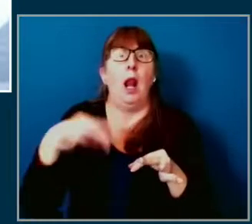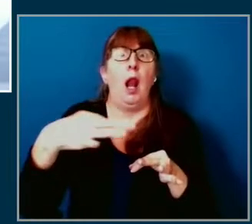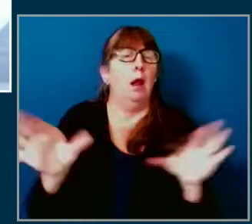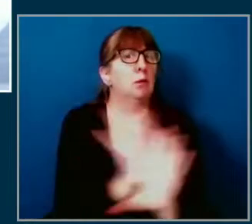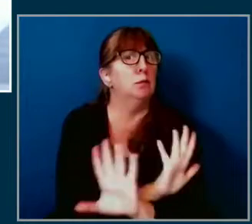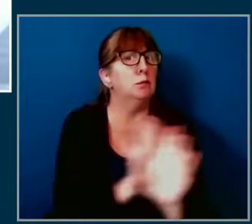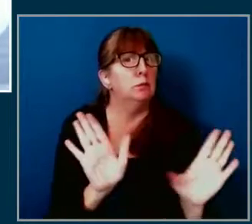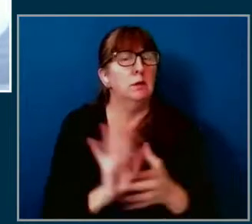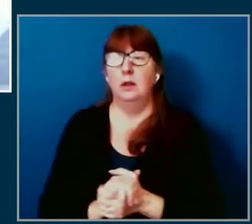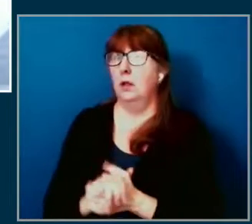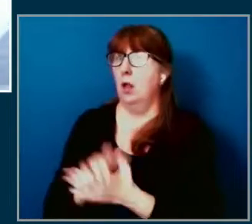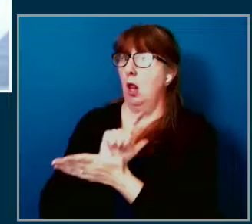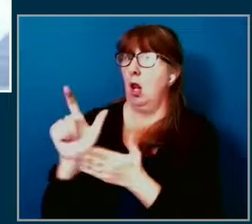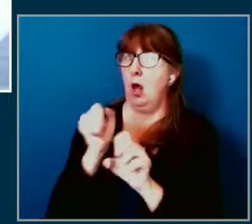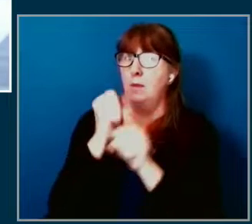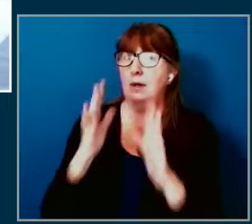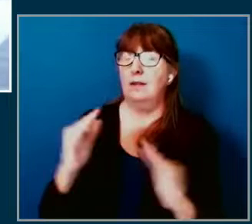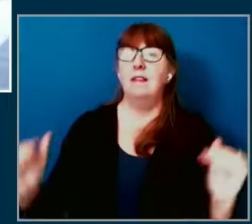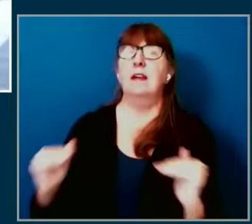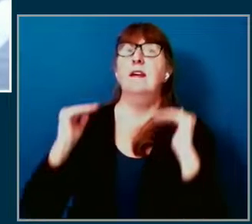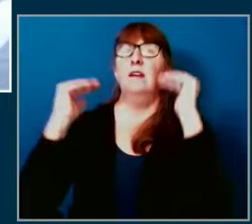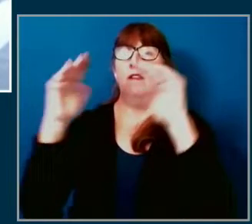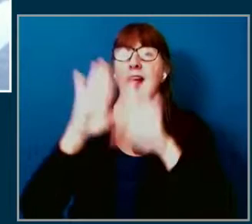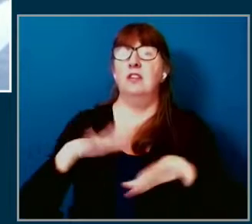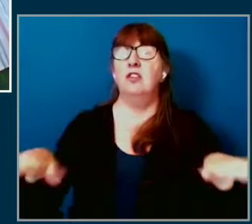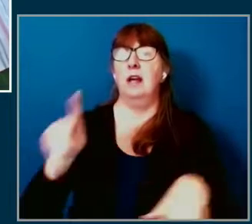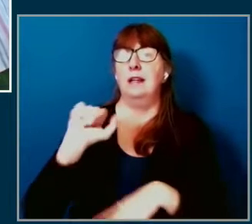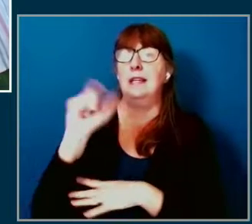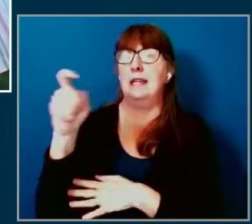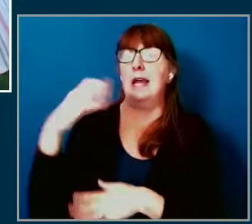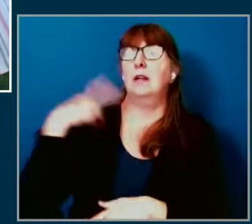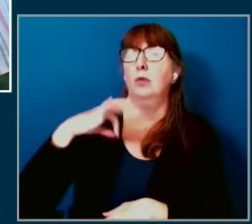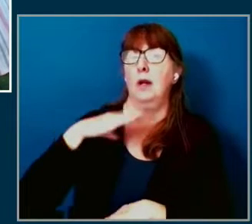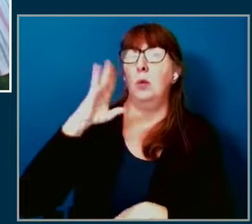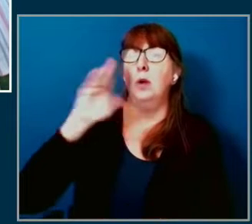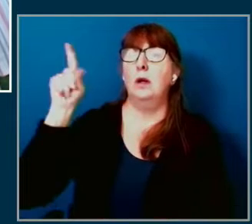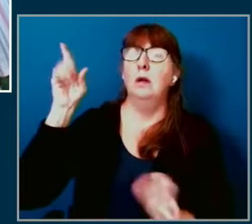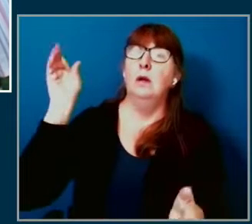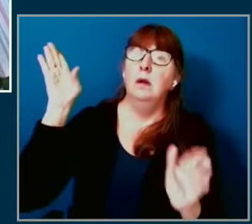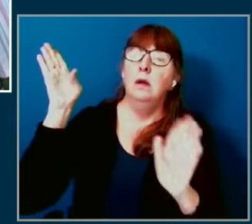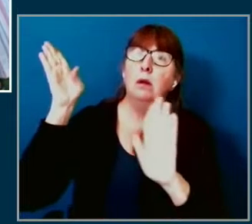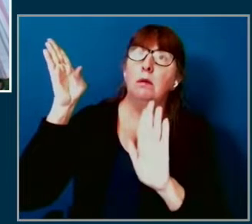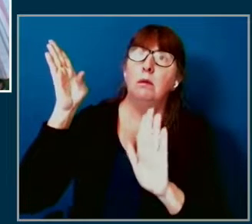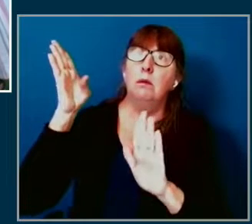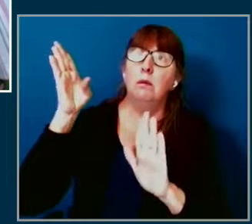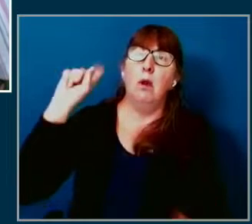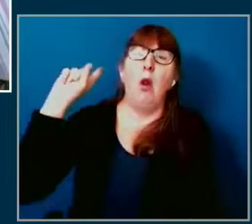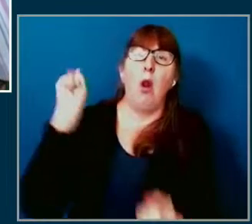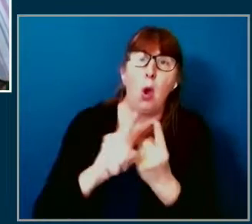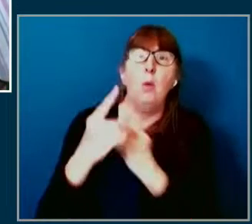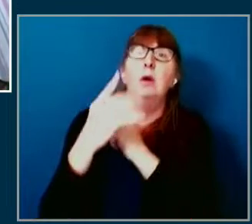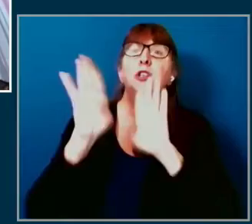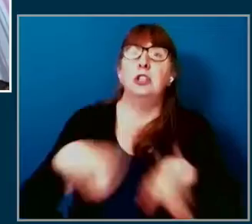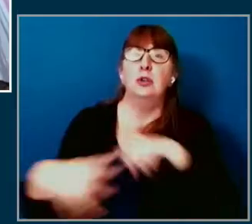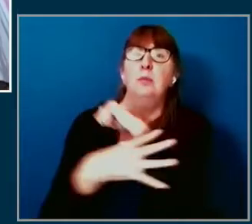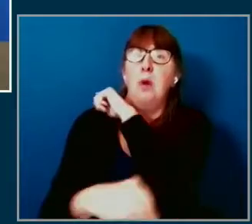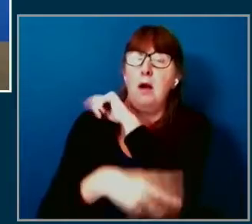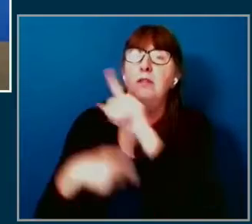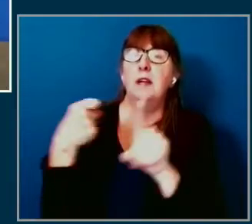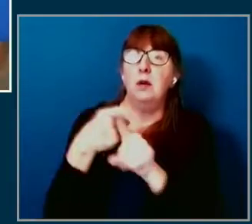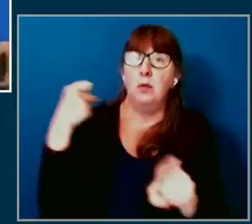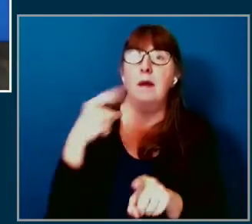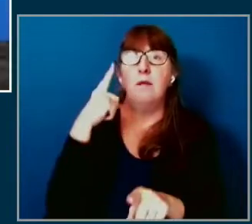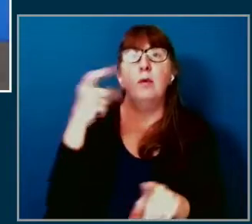say this advanced child tax credit will slash the child poverty rate by as much as 40%, impacting millions of children nationwide.